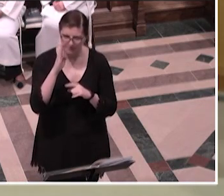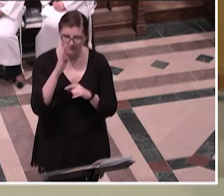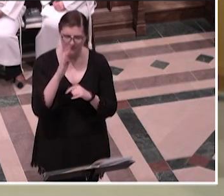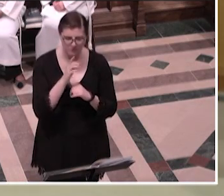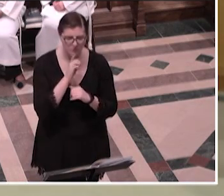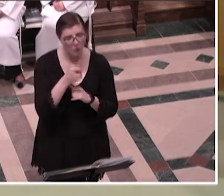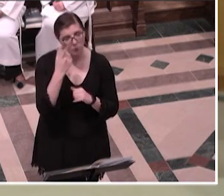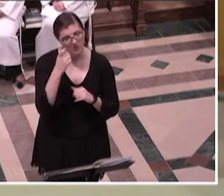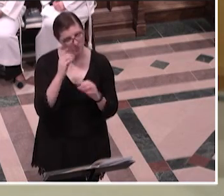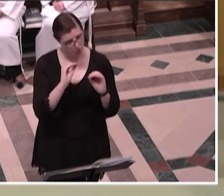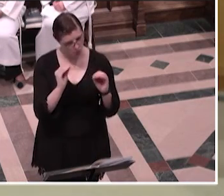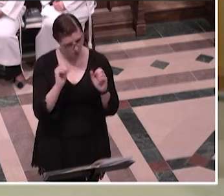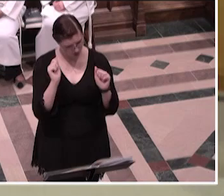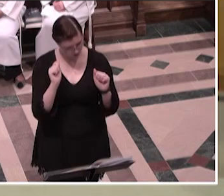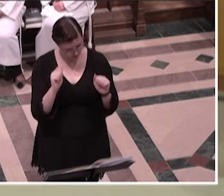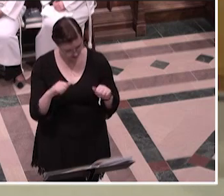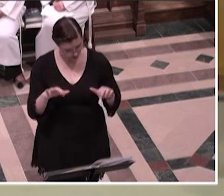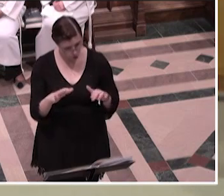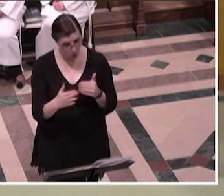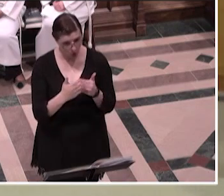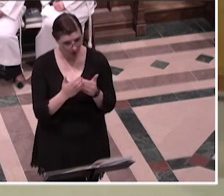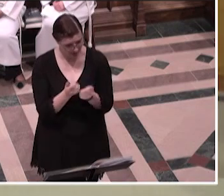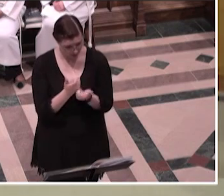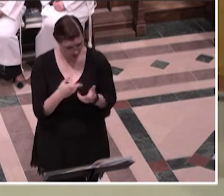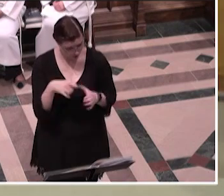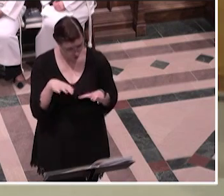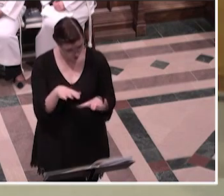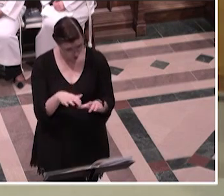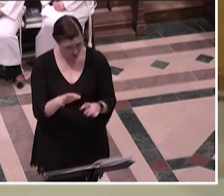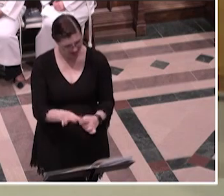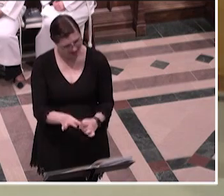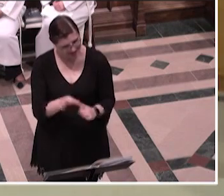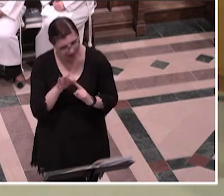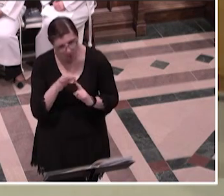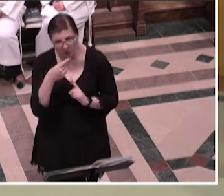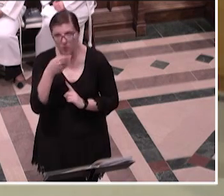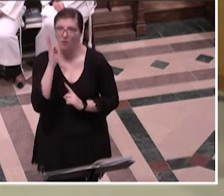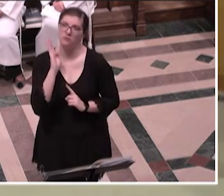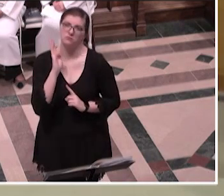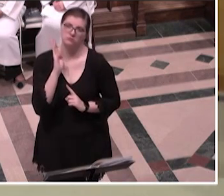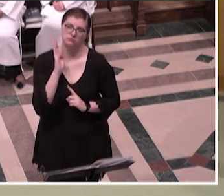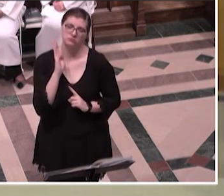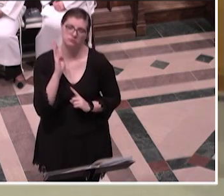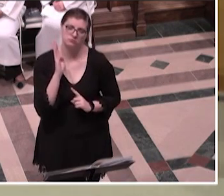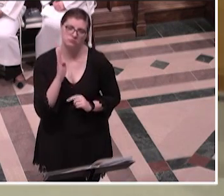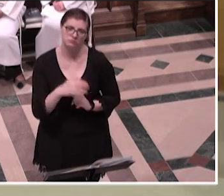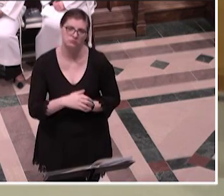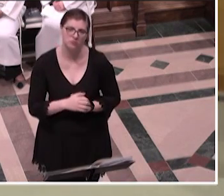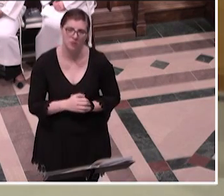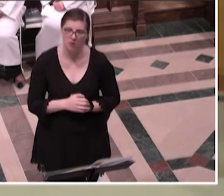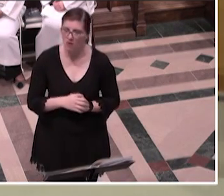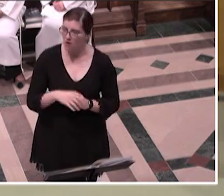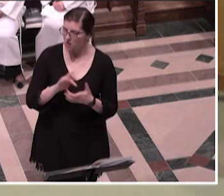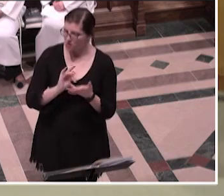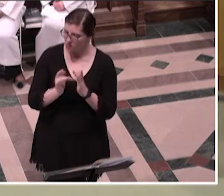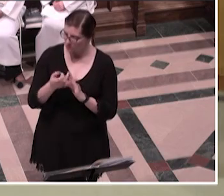one can do what you do apart from God." Jesus replies with a